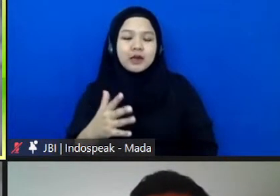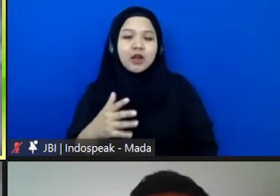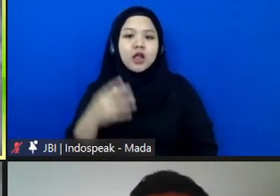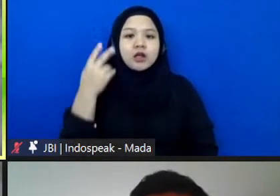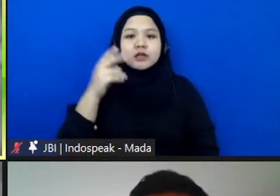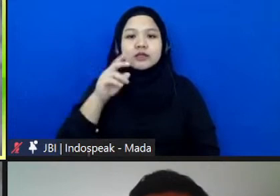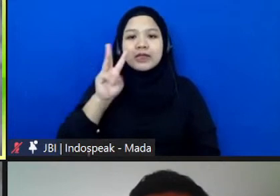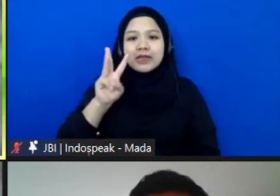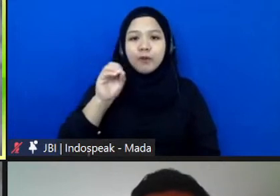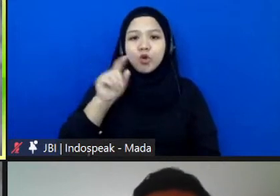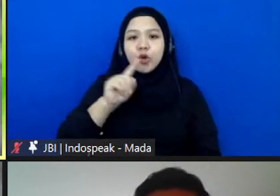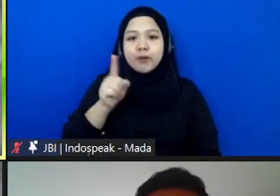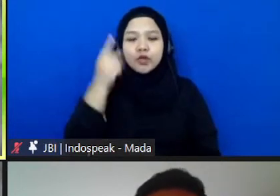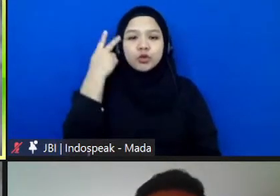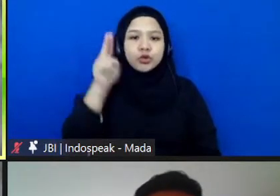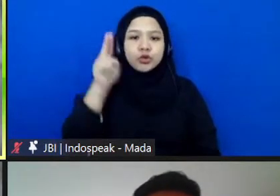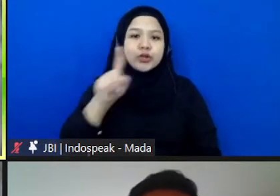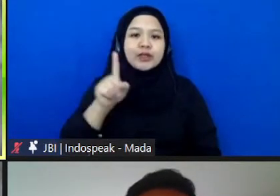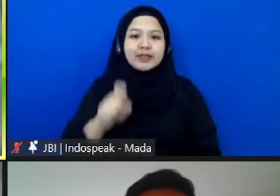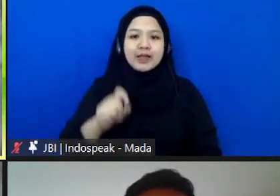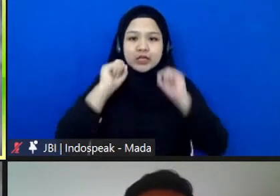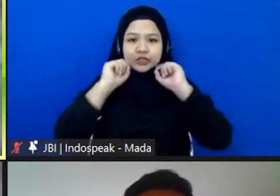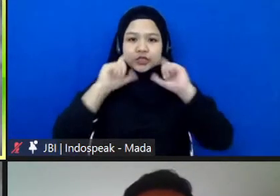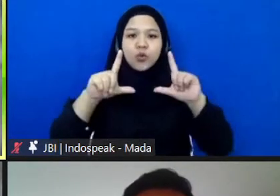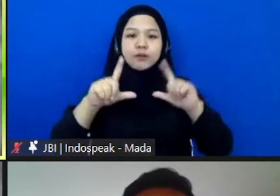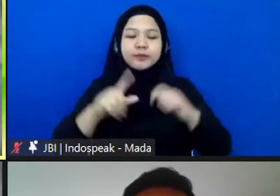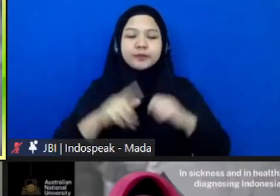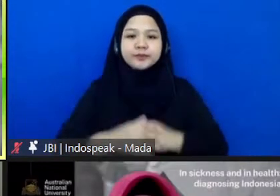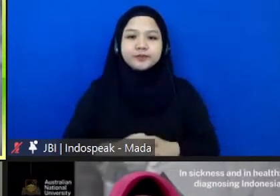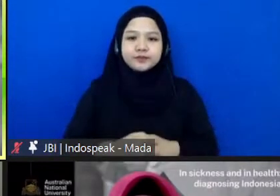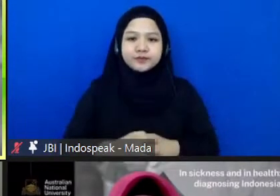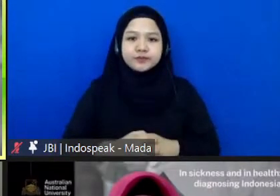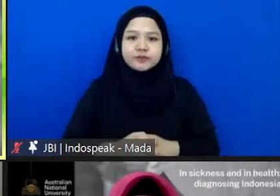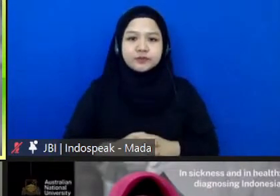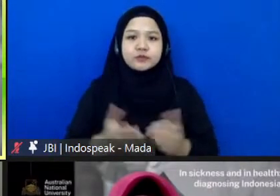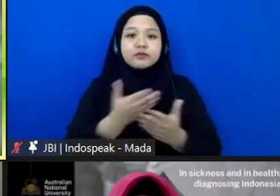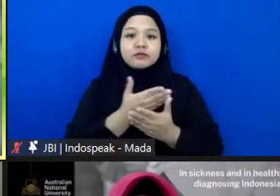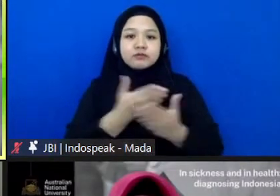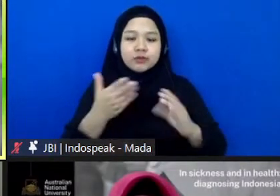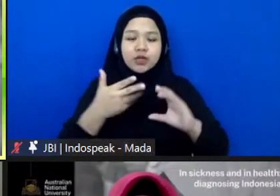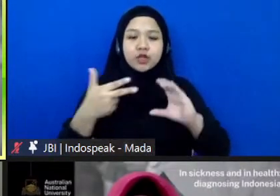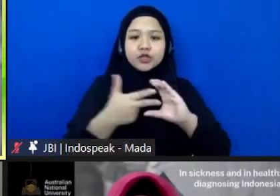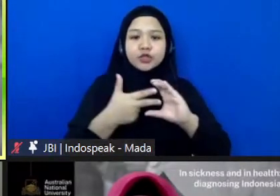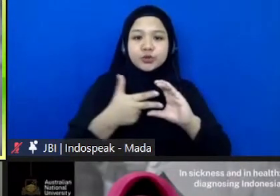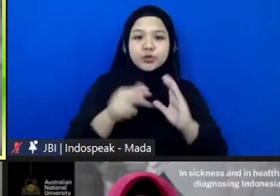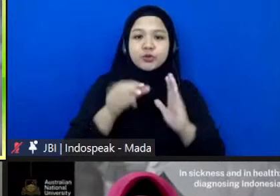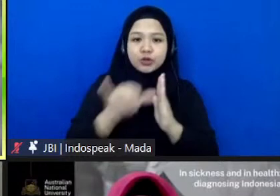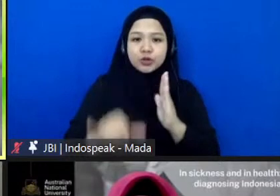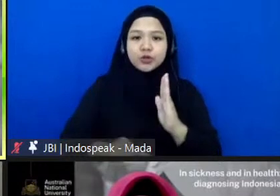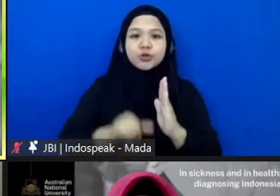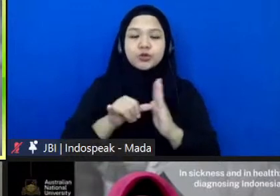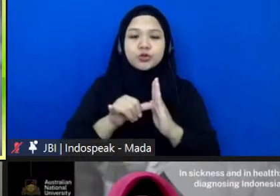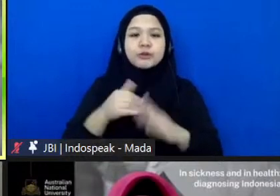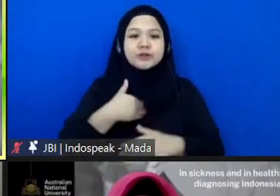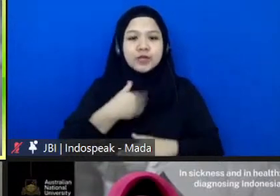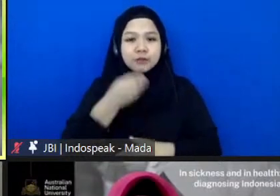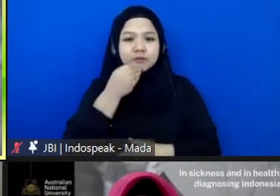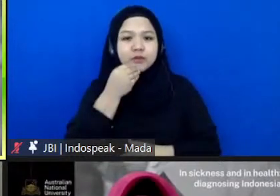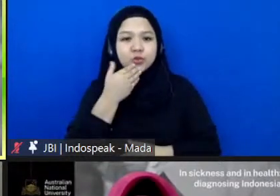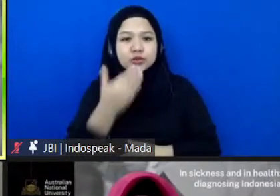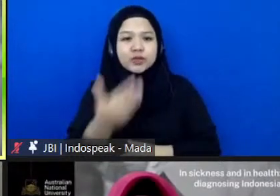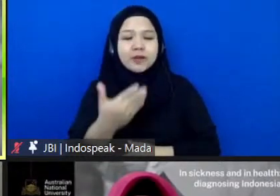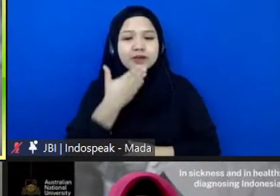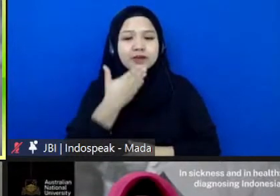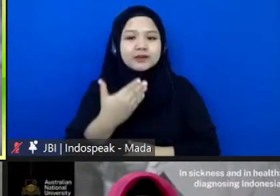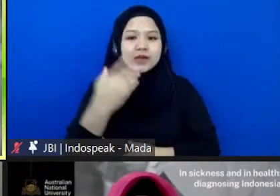answer. Audience members, whether joining us by Zoom or on YouTube, are welcome to ask questions at that time. On Zoom, this can be